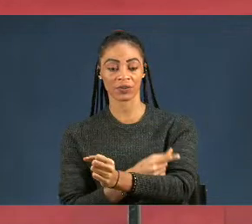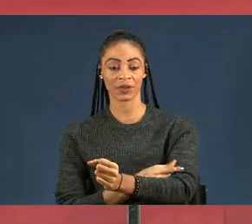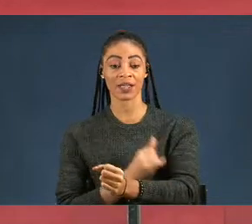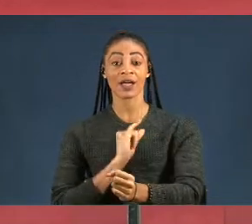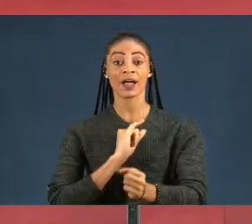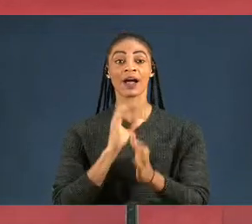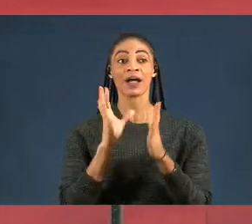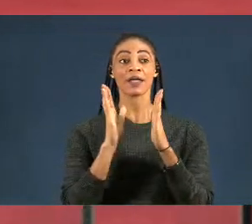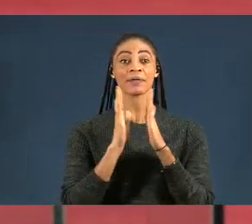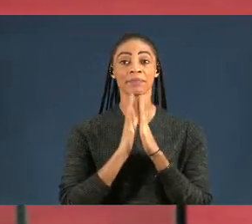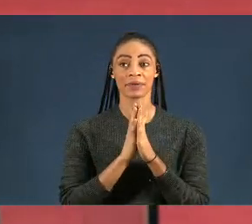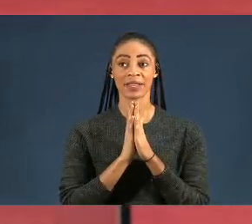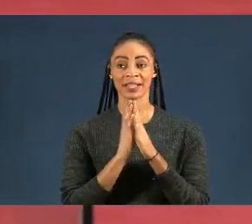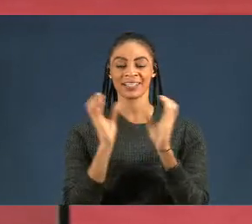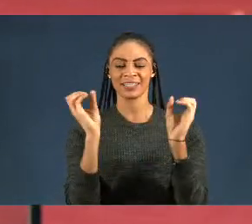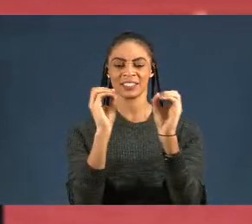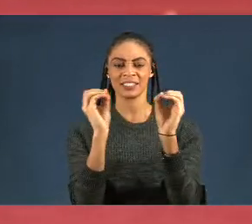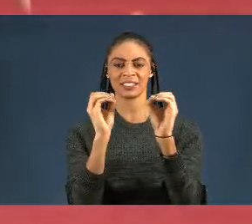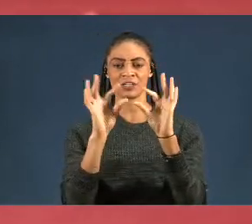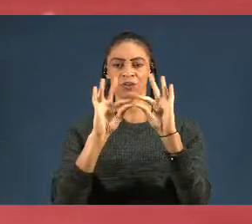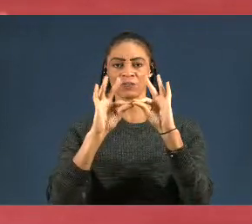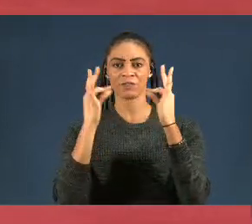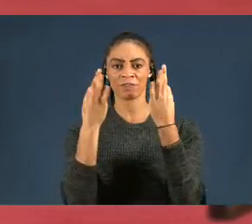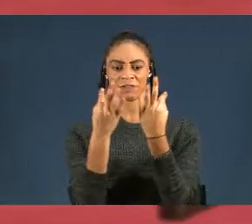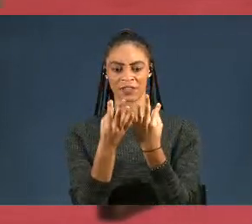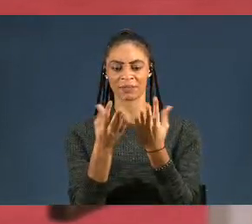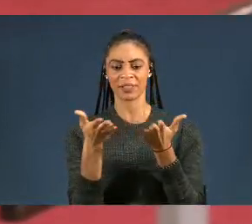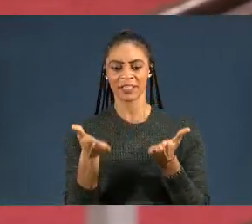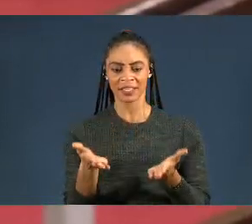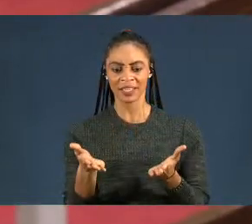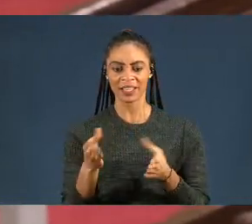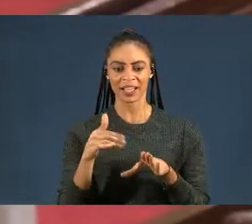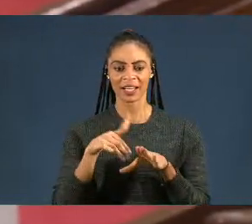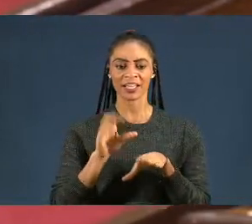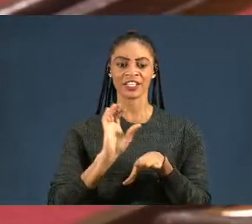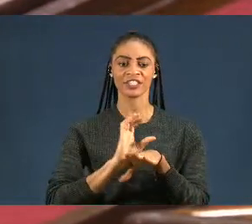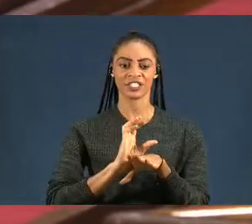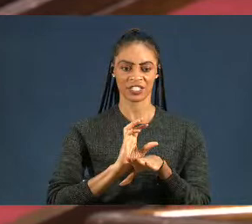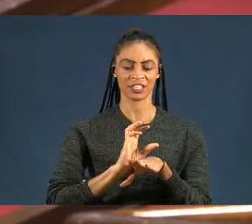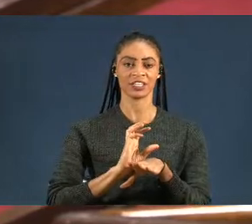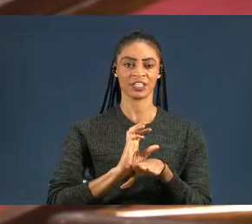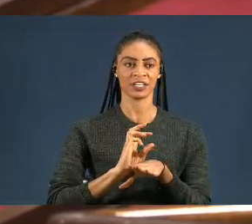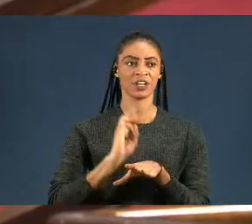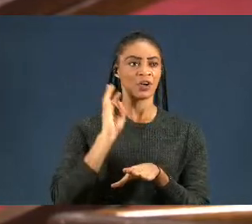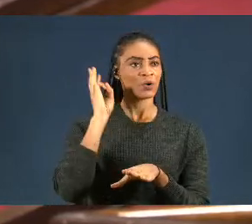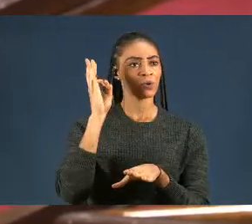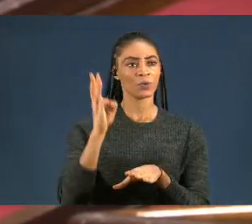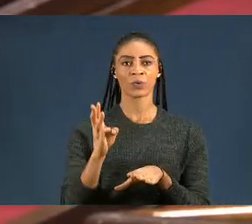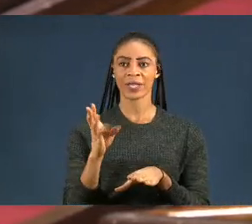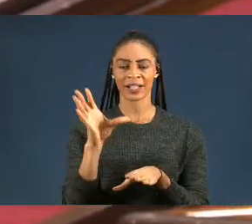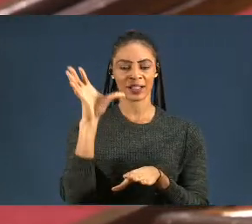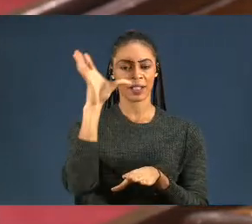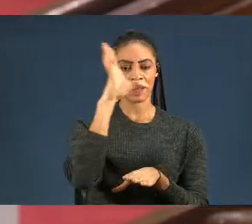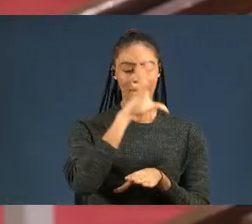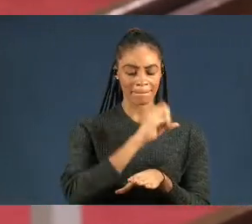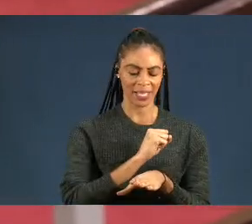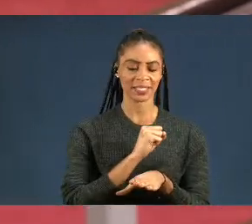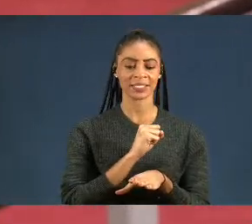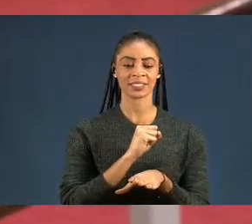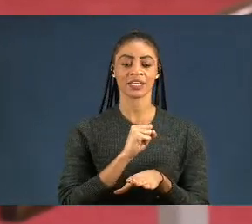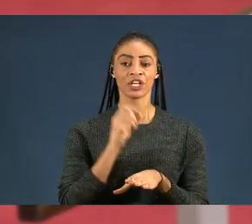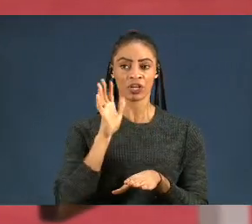families in this church this month will run dry, will be without your